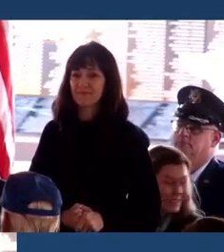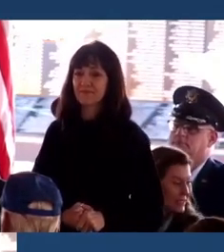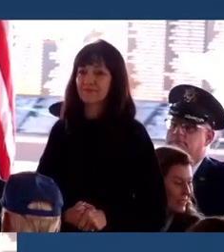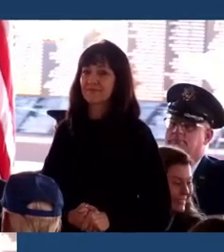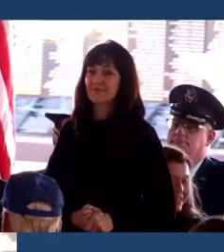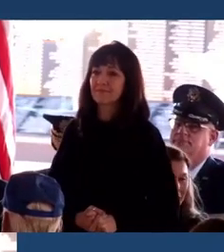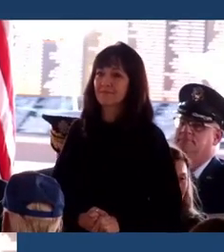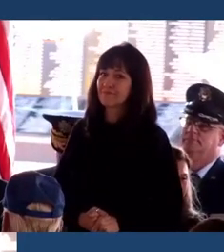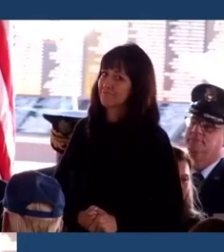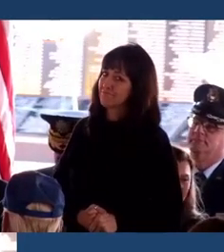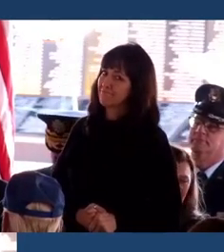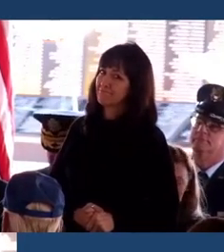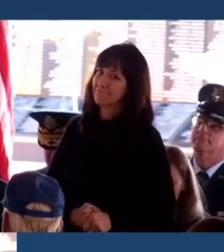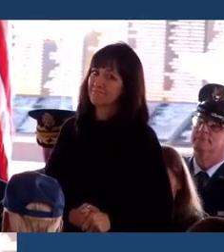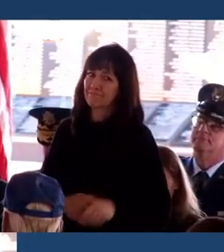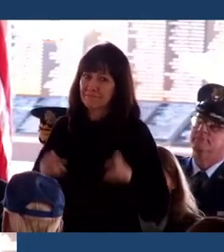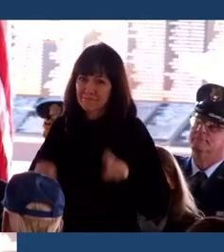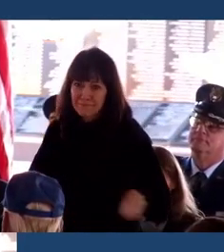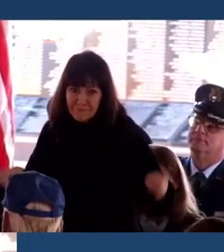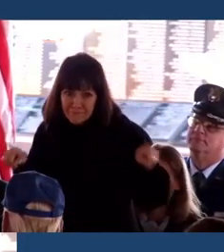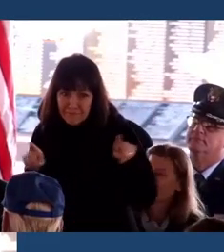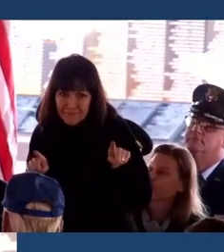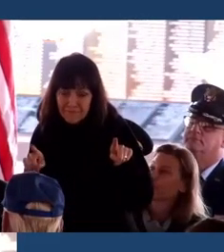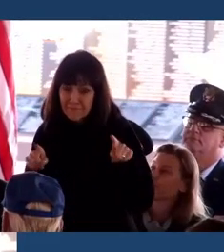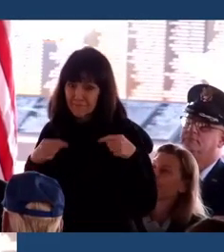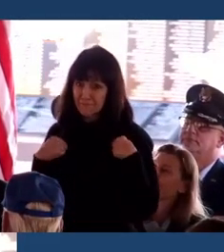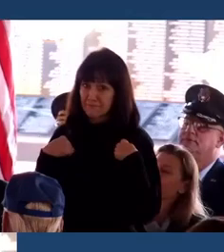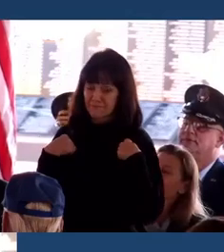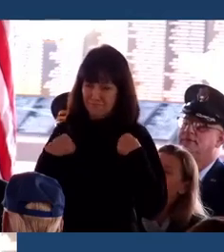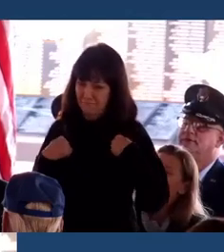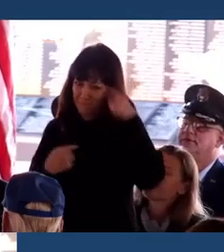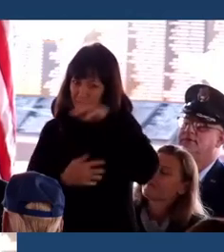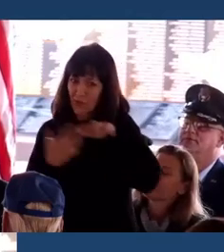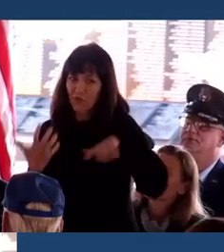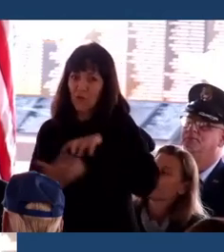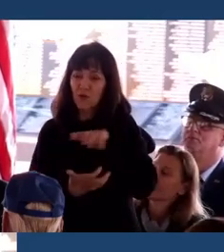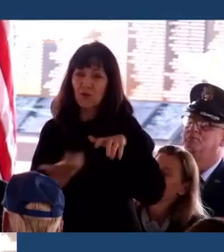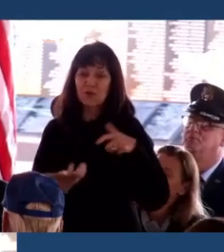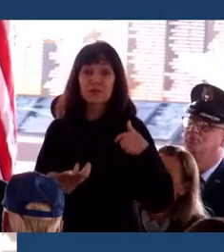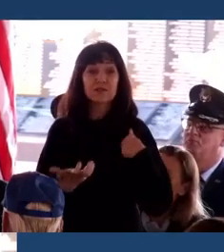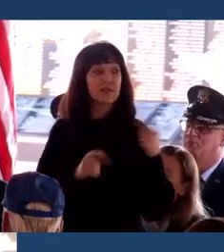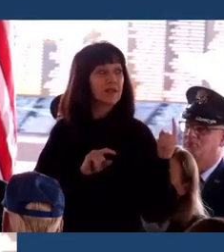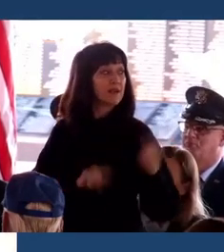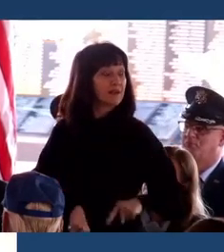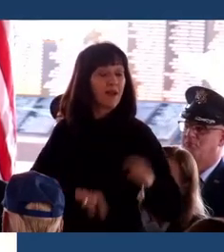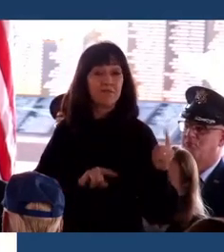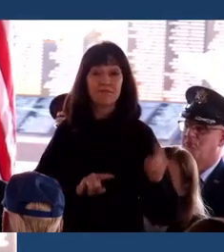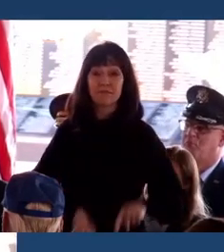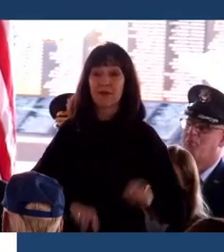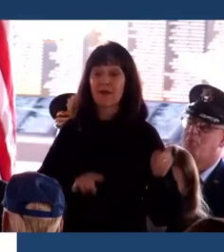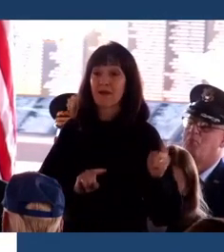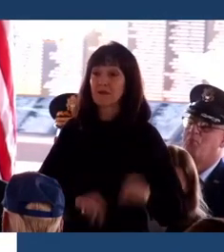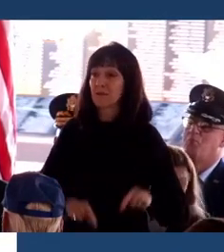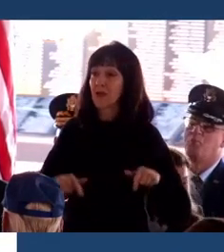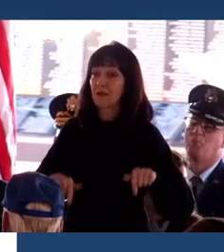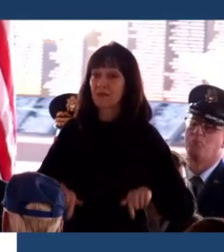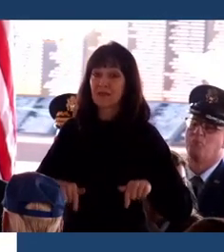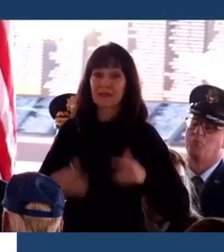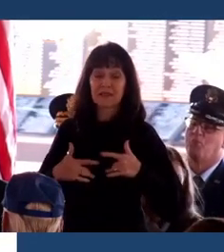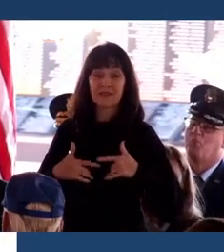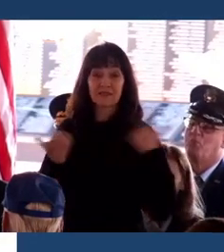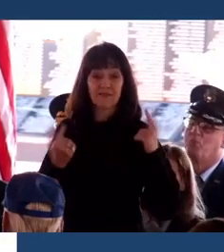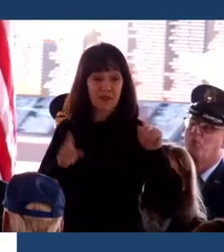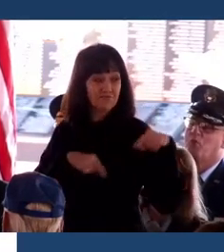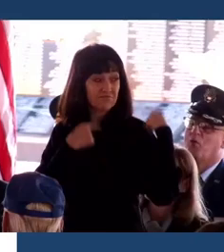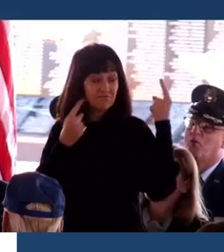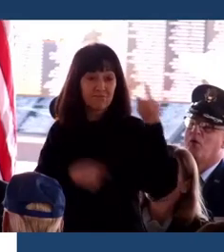I don't know about all you, but I'm a little confused. I've been coming to this event for nearly 25